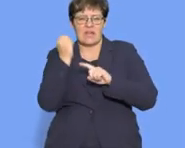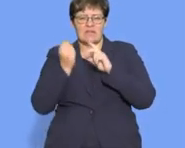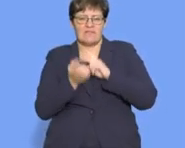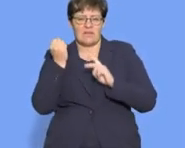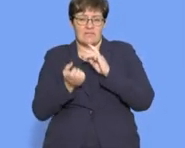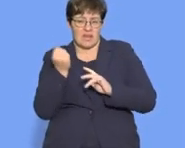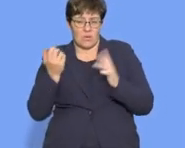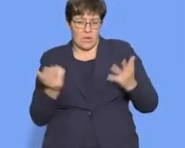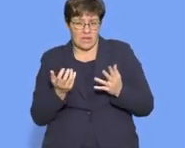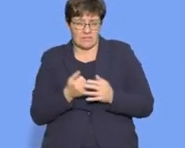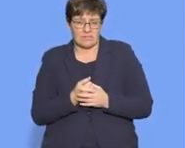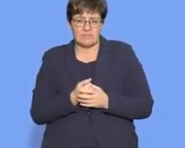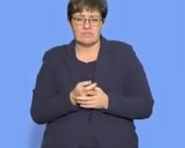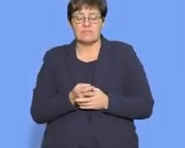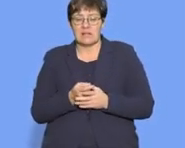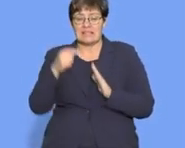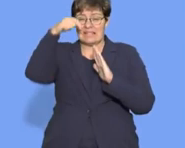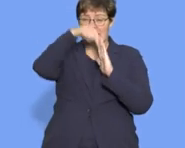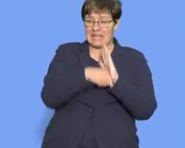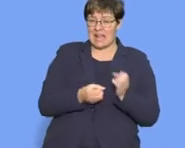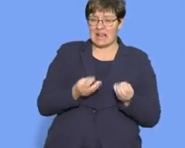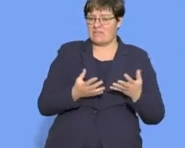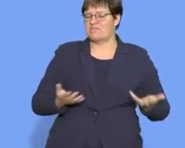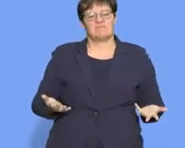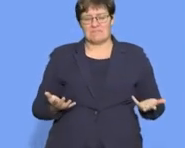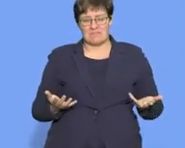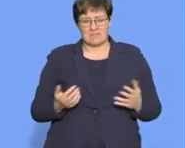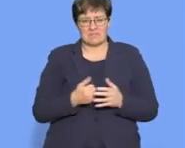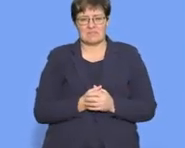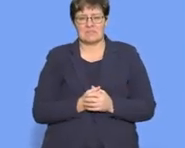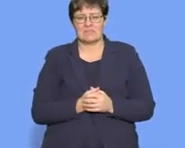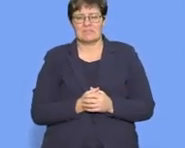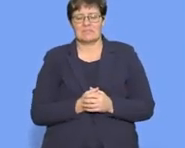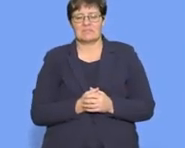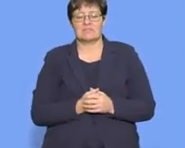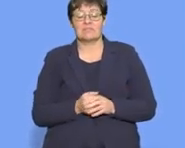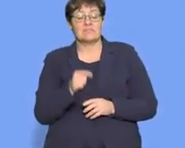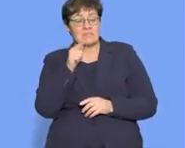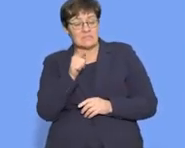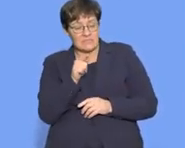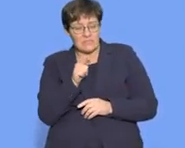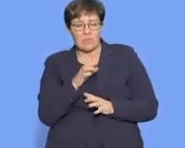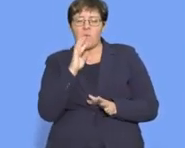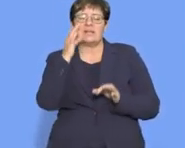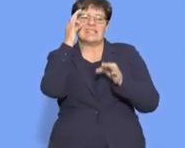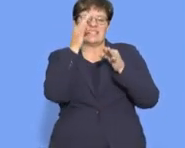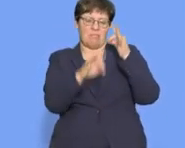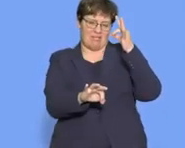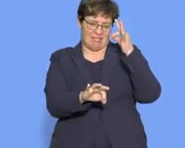actually giving you any detail of what the cells look like. This diagram is a simplified